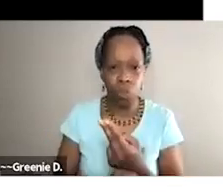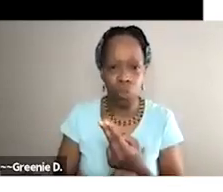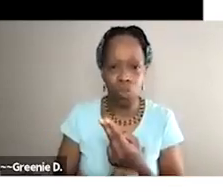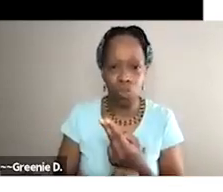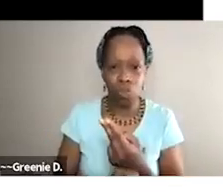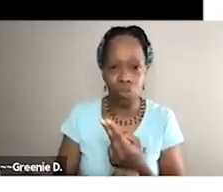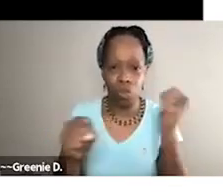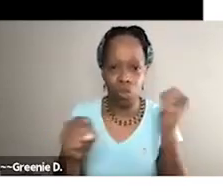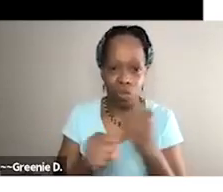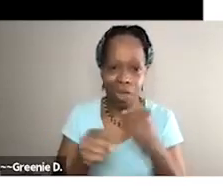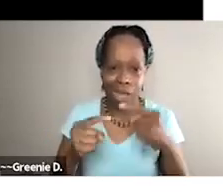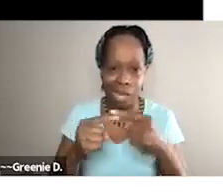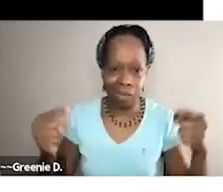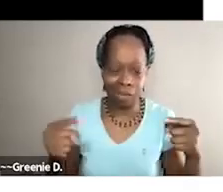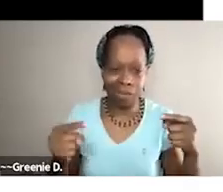ableism?